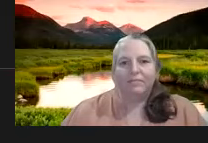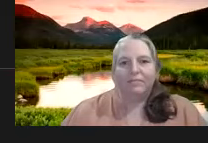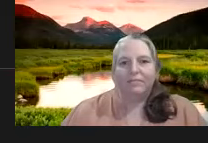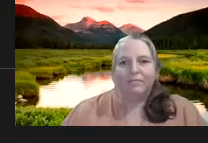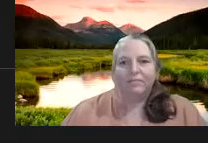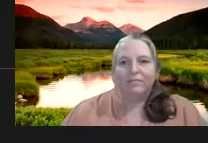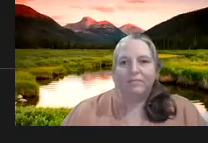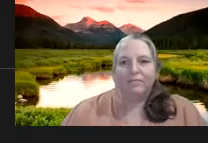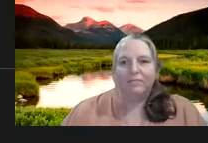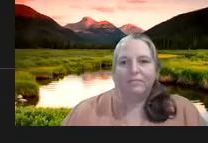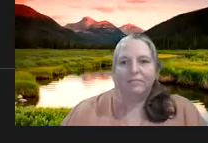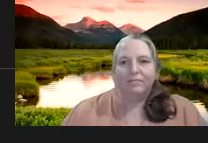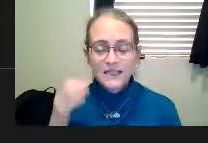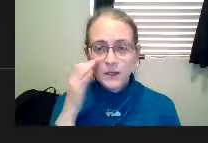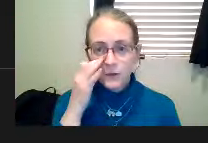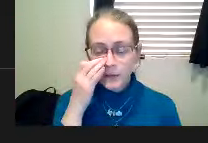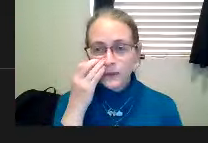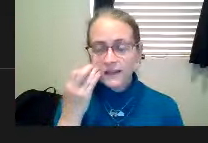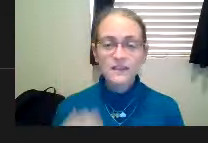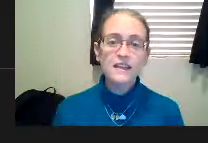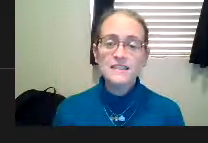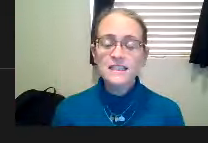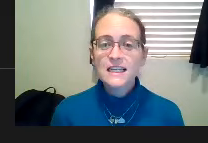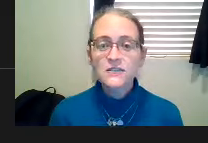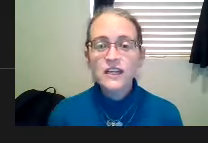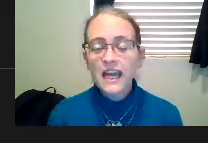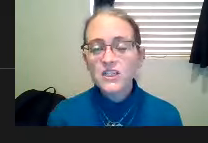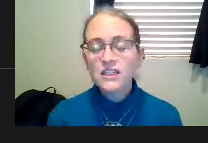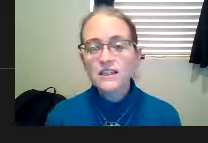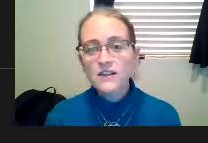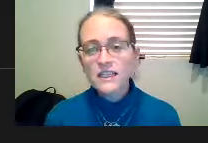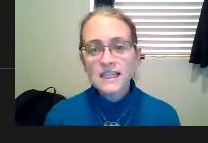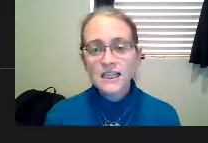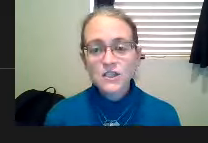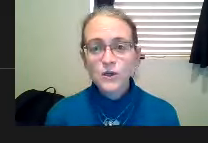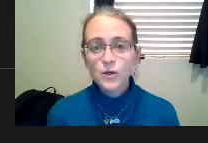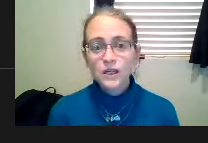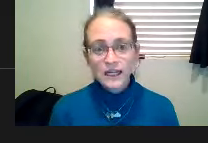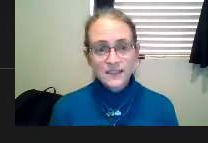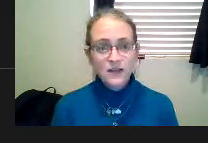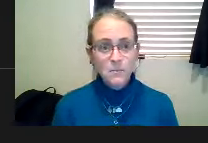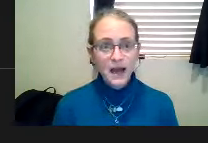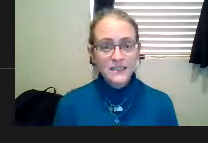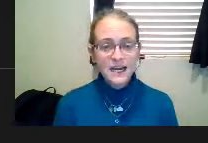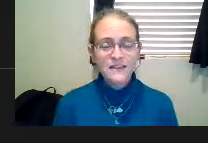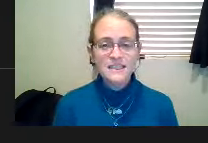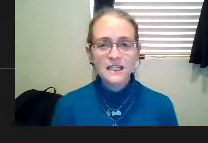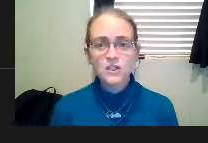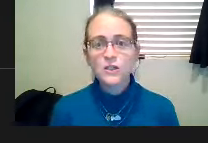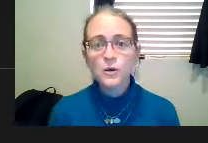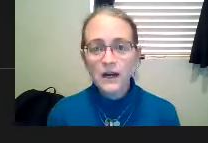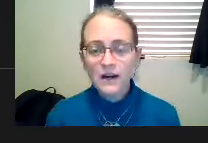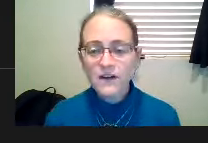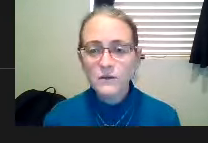survey that we'll be reporting on, Jane Passioni with the Successfully Aging and Living in San Antonio Collective Impact at the